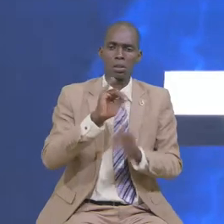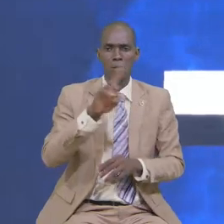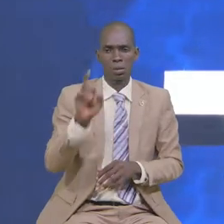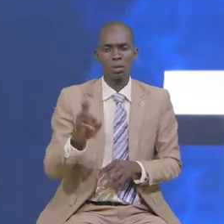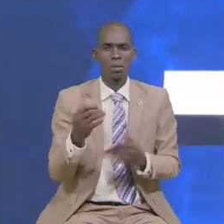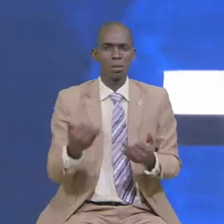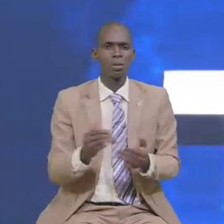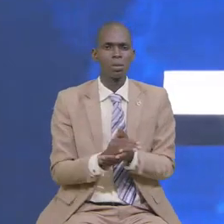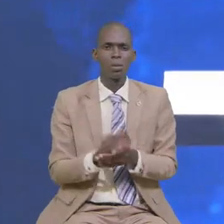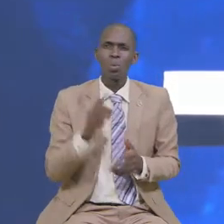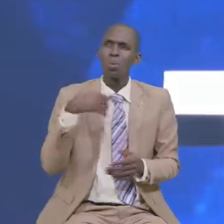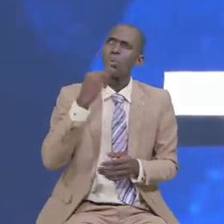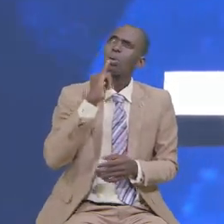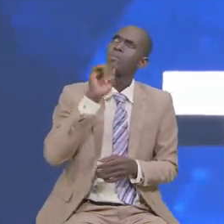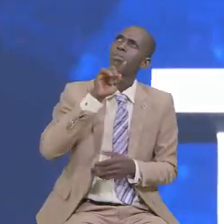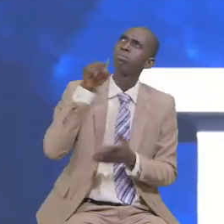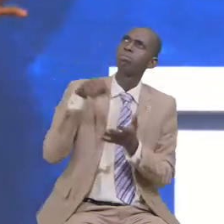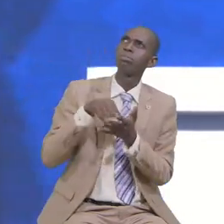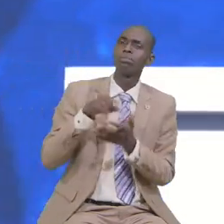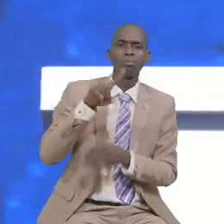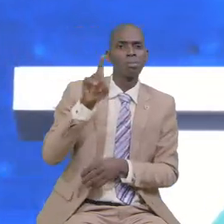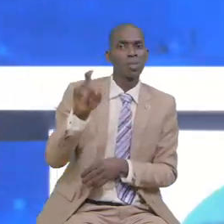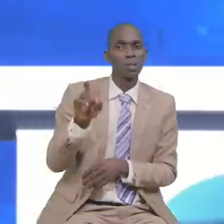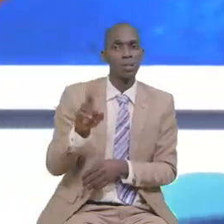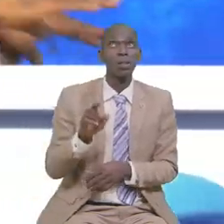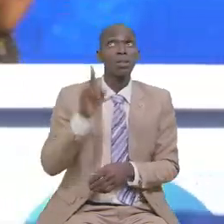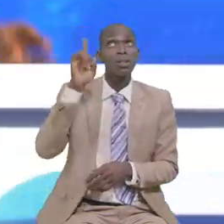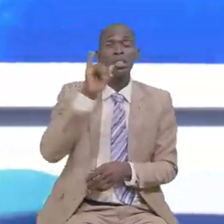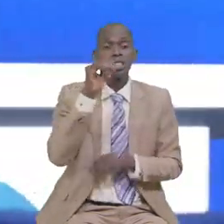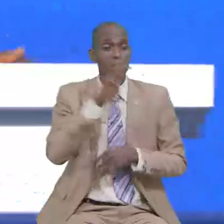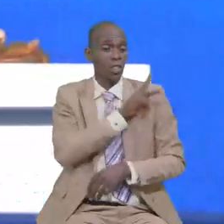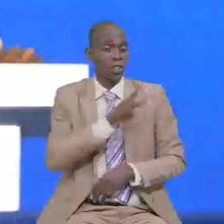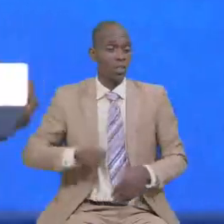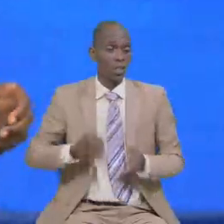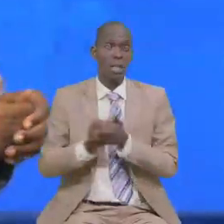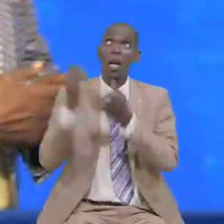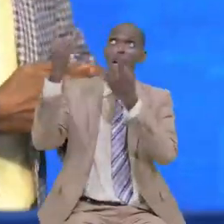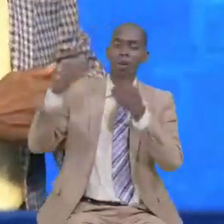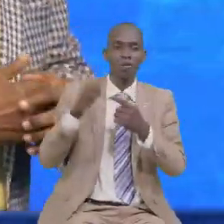who is this? And the king who has come to visit us from heaven.